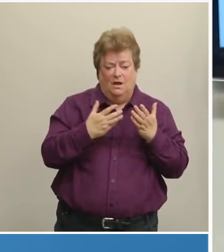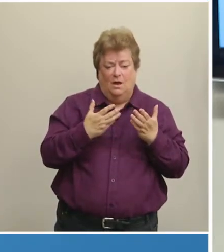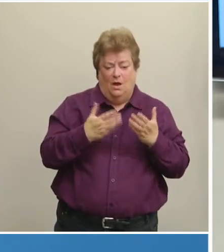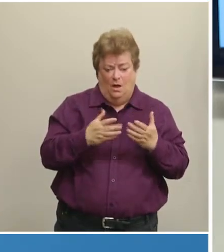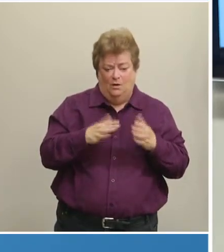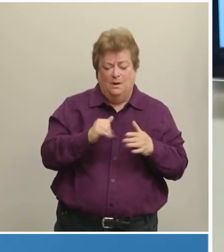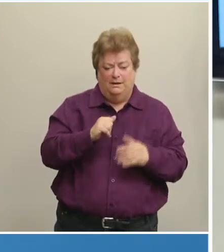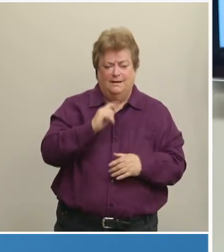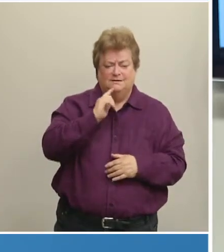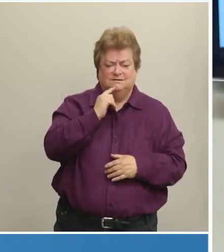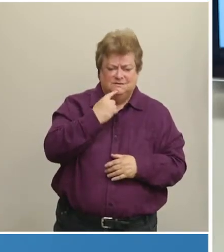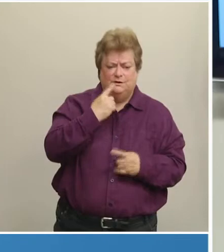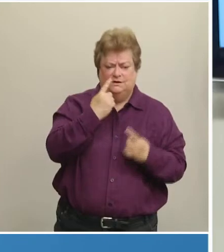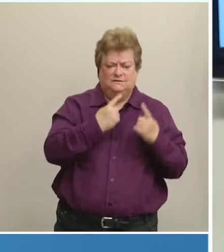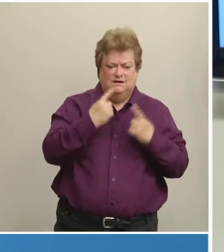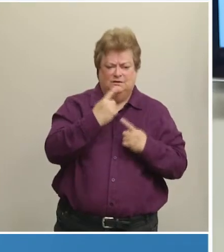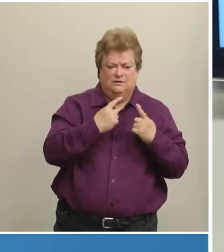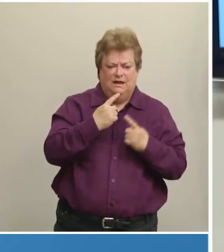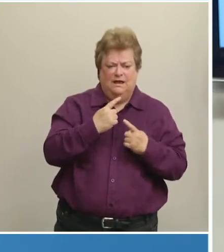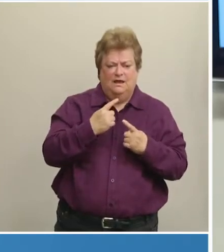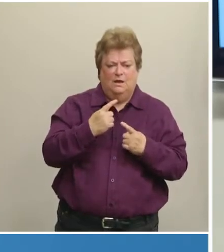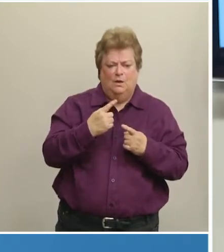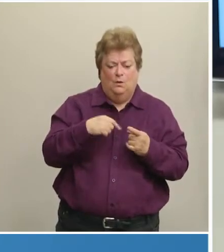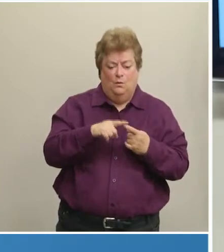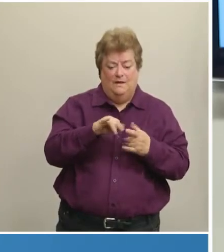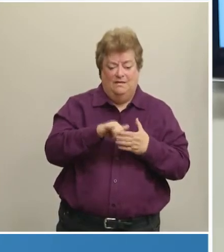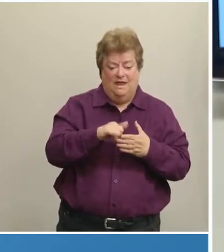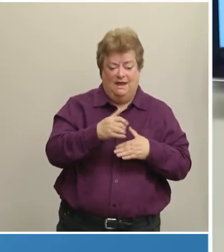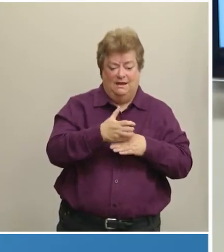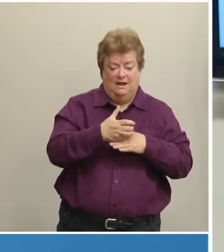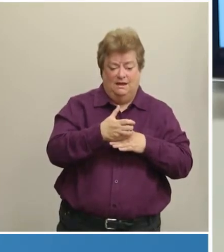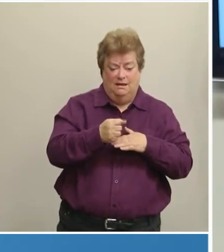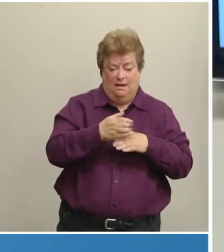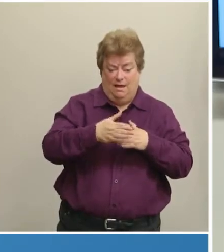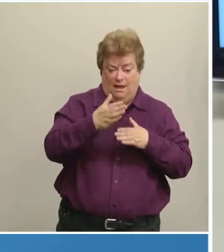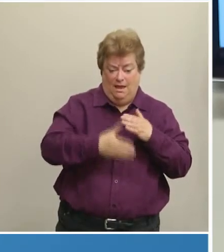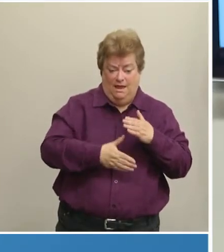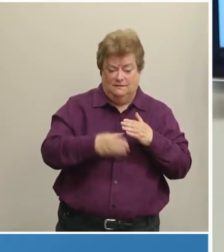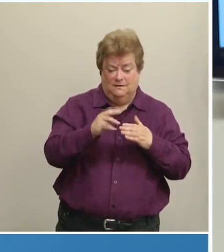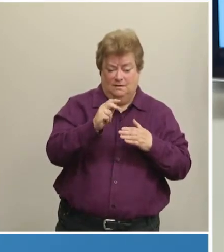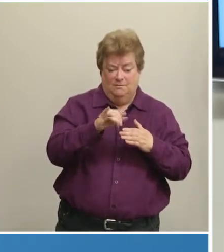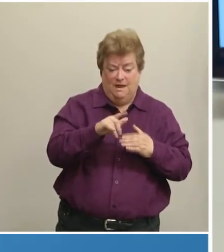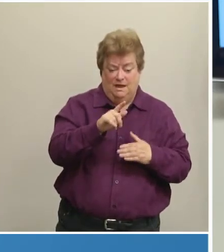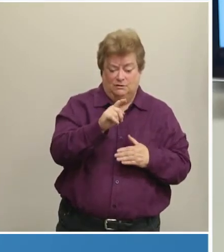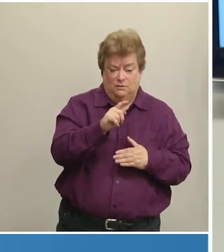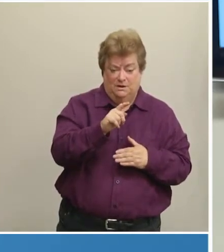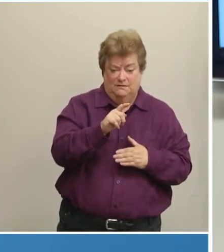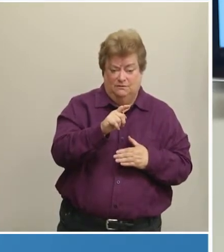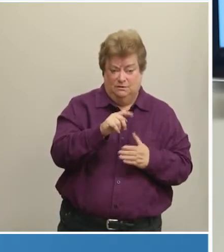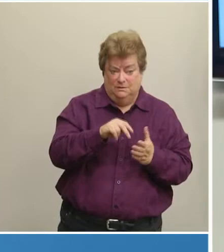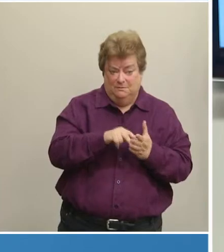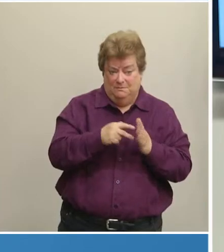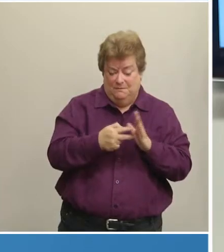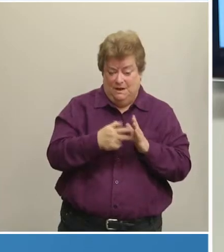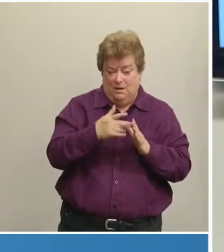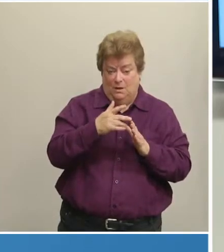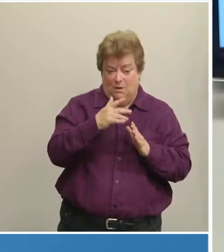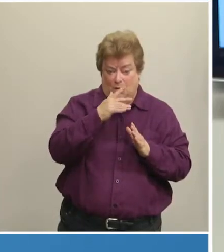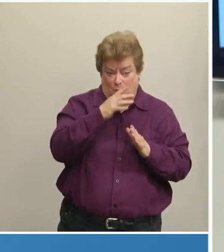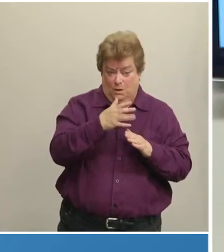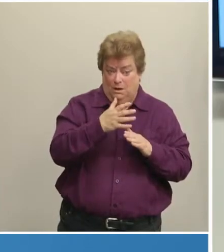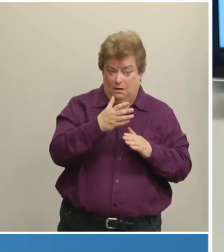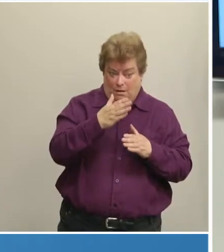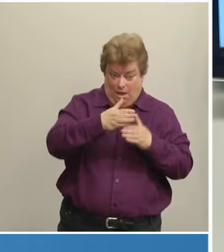serious consideration. I believe the DHM expires May 21st. I mean, is it feasible that mandate could expire on